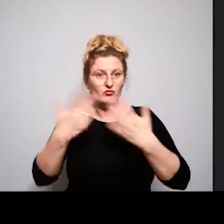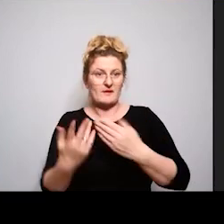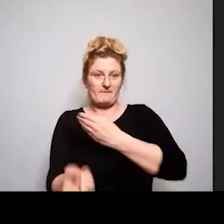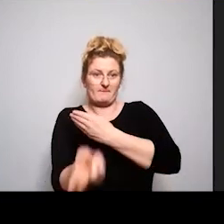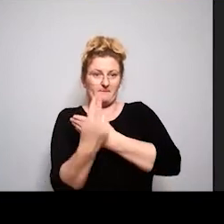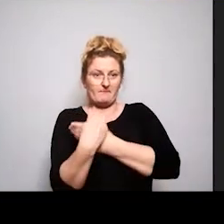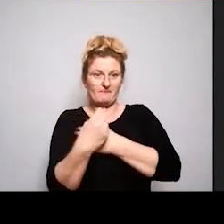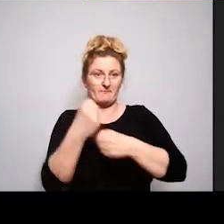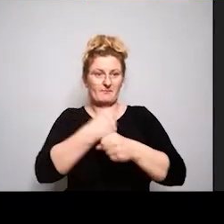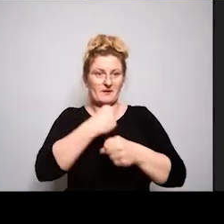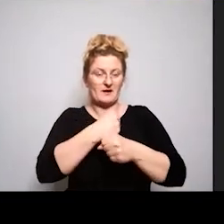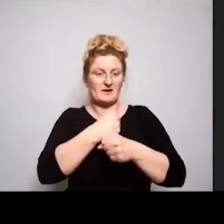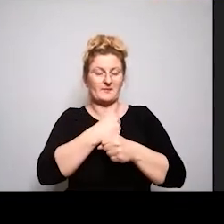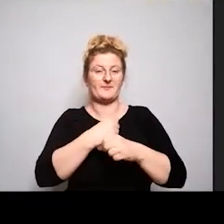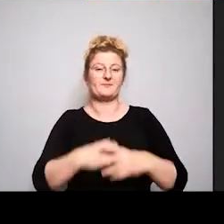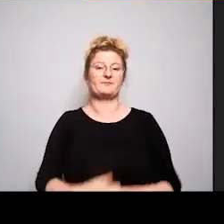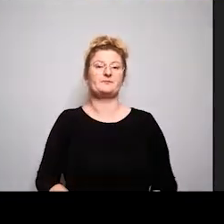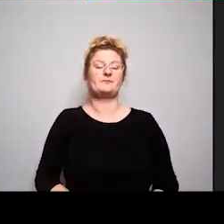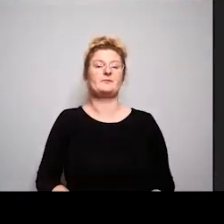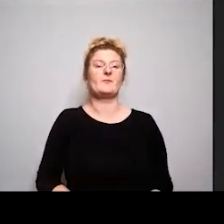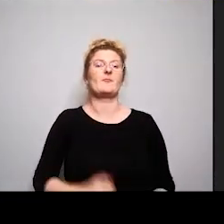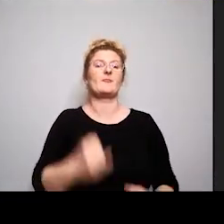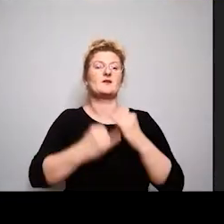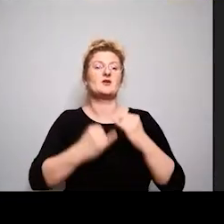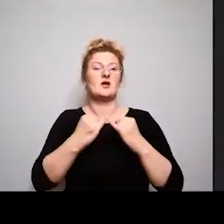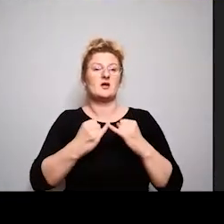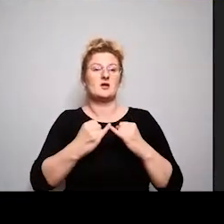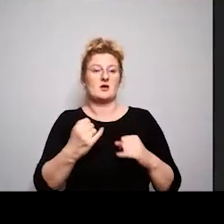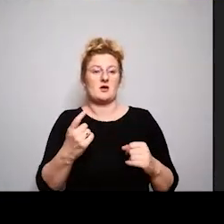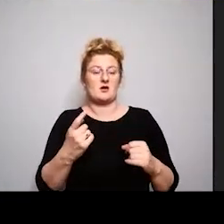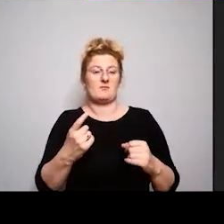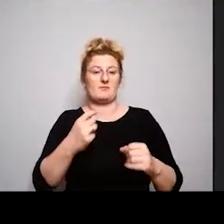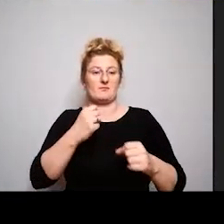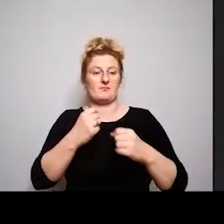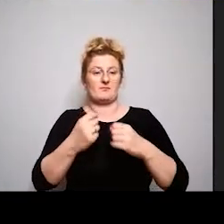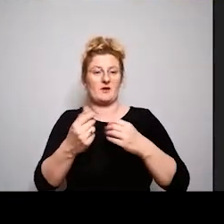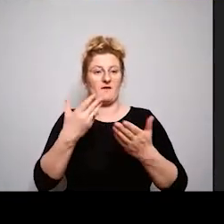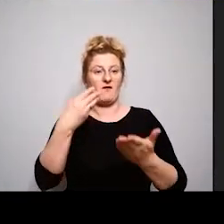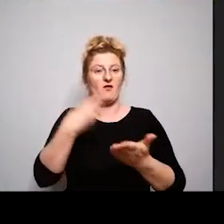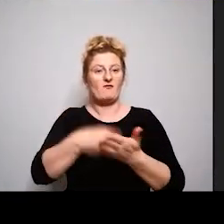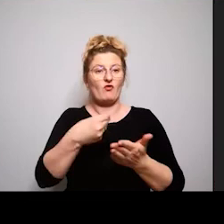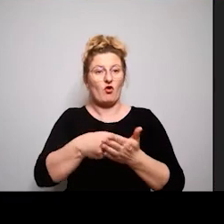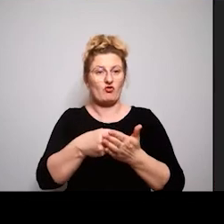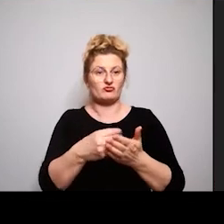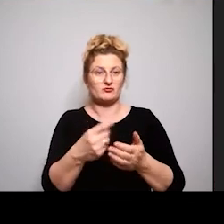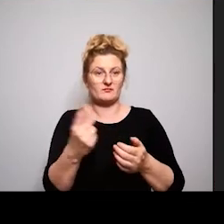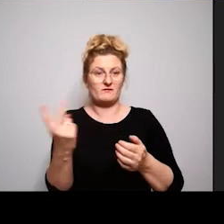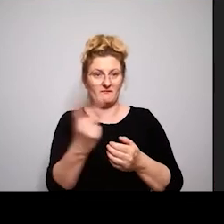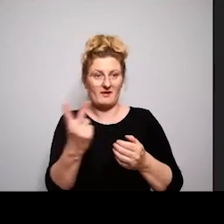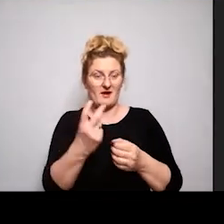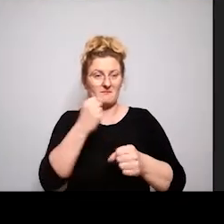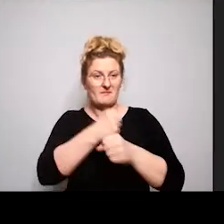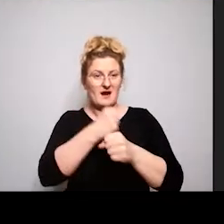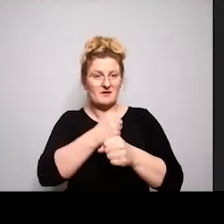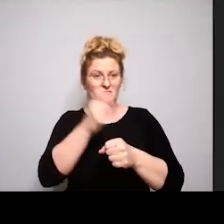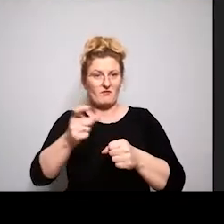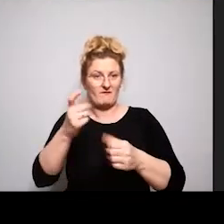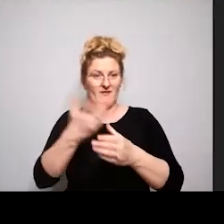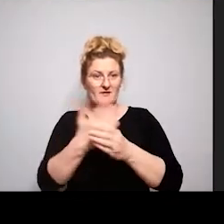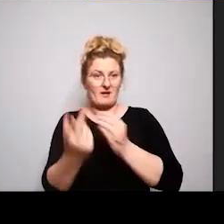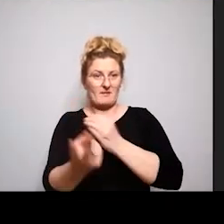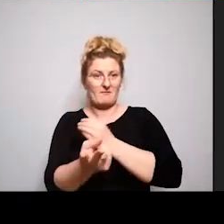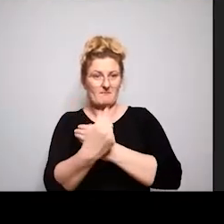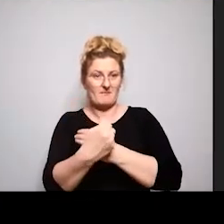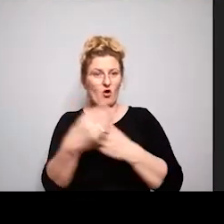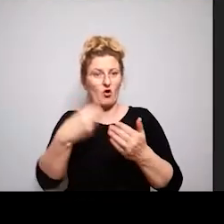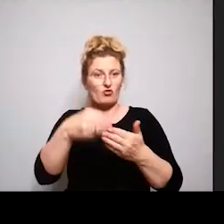position. So then you have the equal opportunities. And it's a choice of a woman